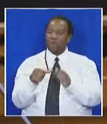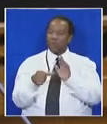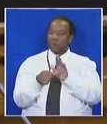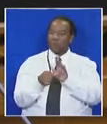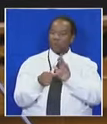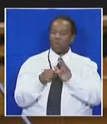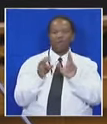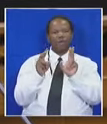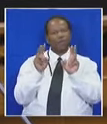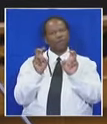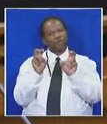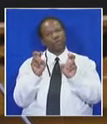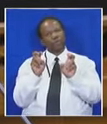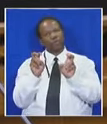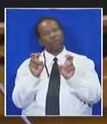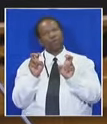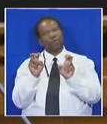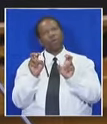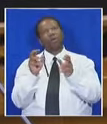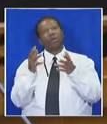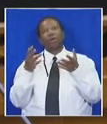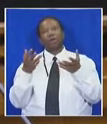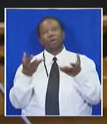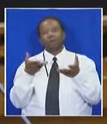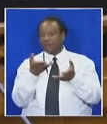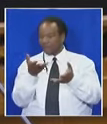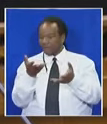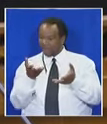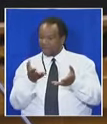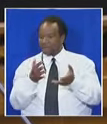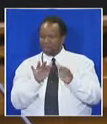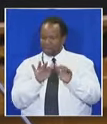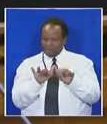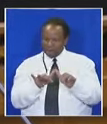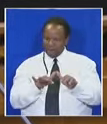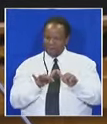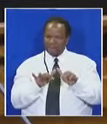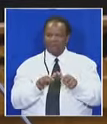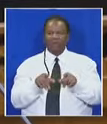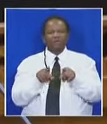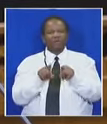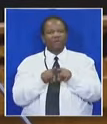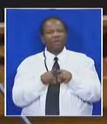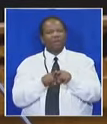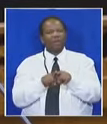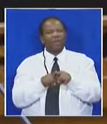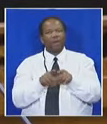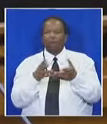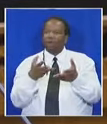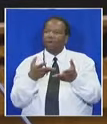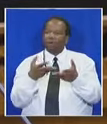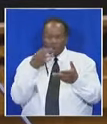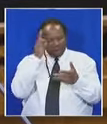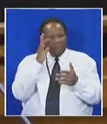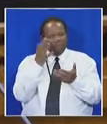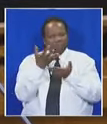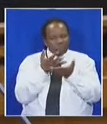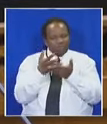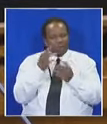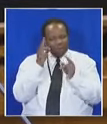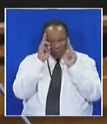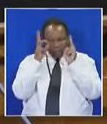this authority is supposed to grapple with. The authority is in talks with universities and partnering with